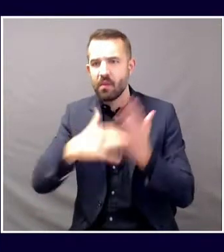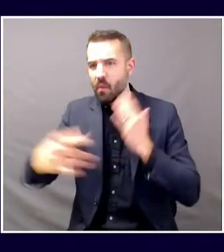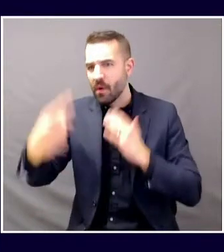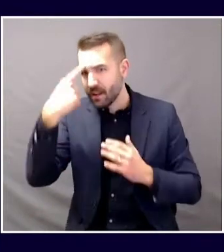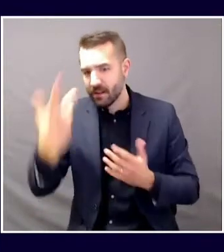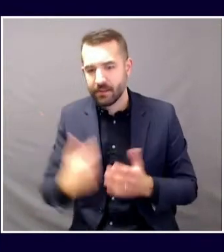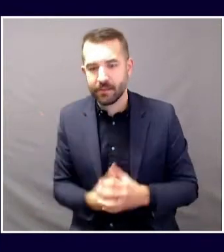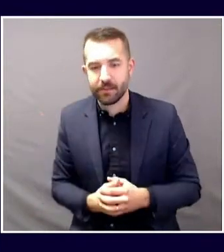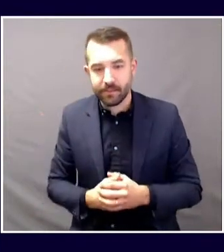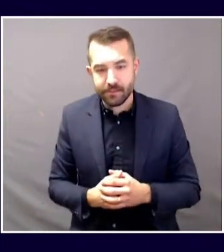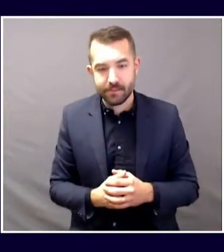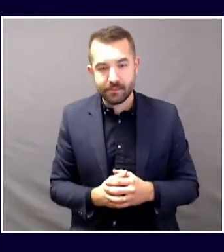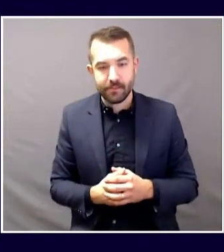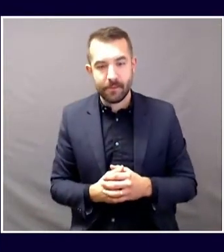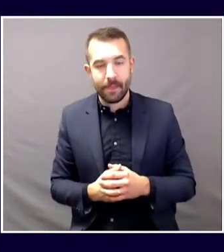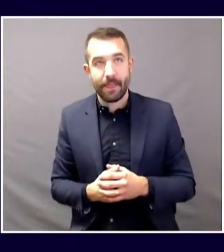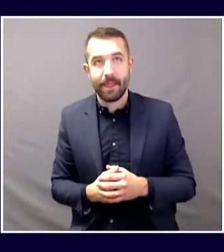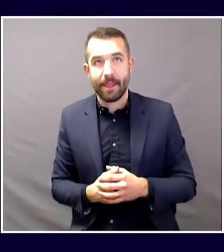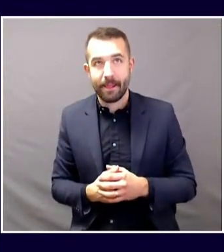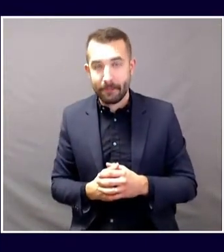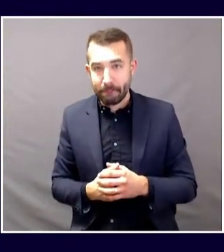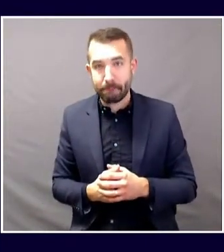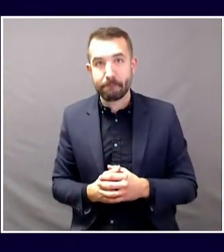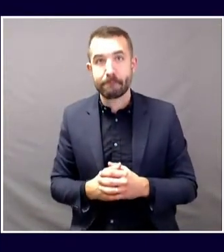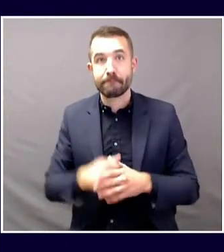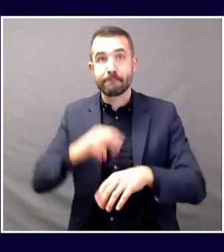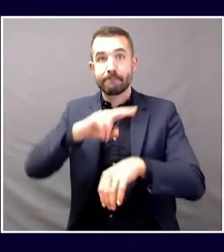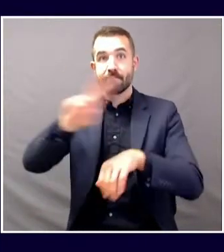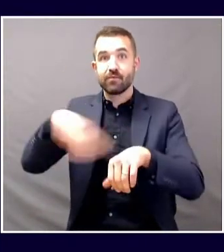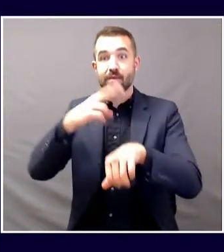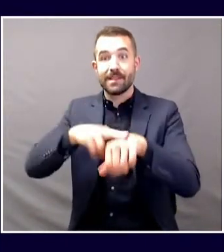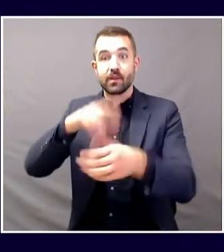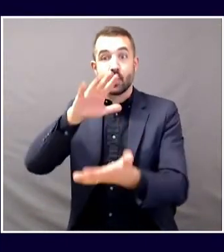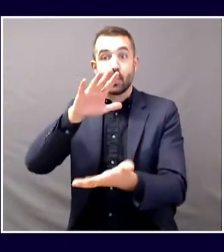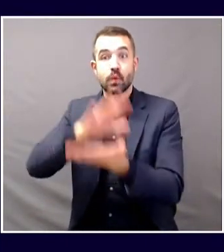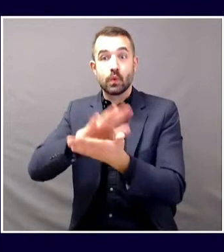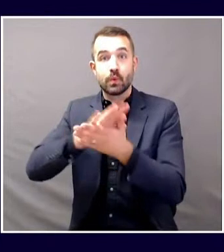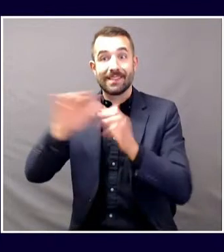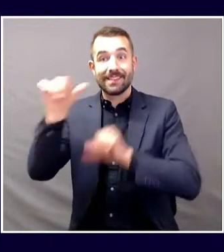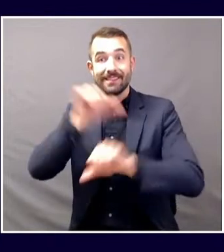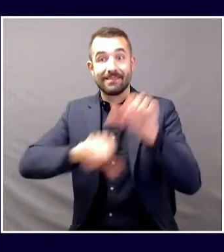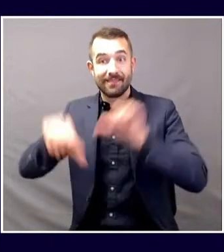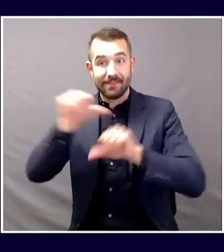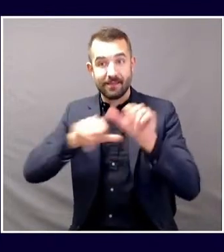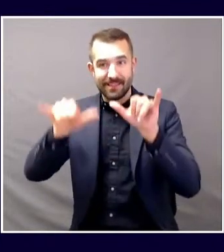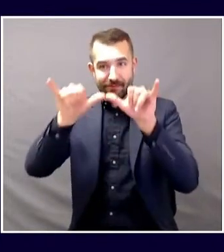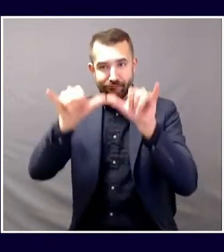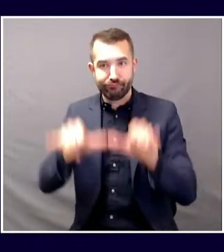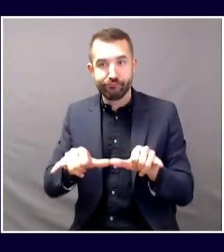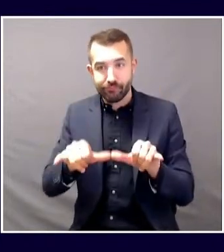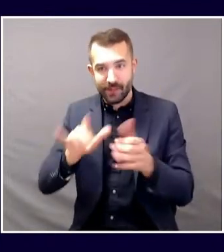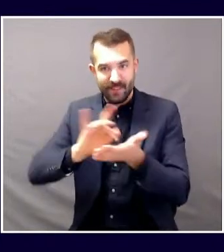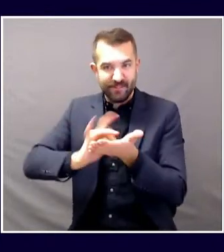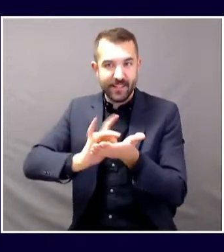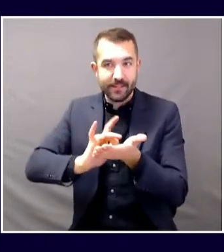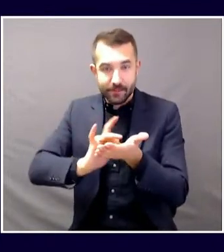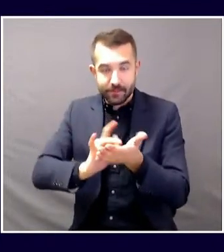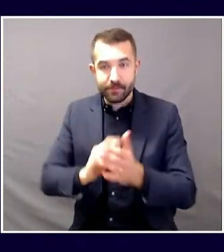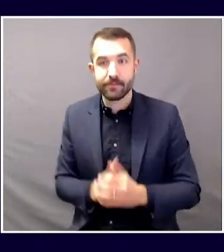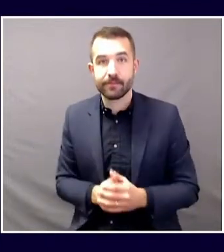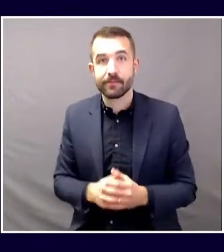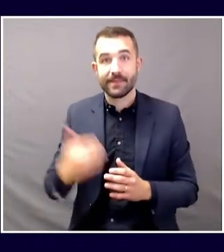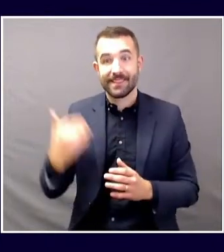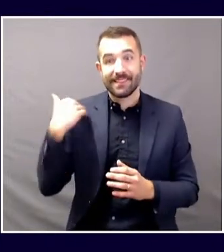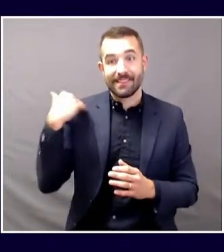So according to the National Academy of Science, Engineering, and Medicine, this was the expert group that was convened earlier in the summer